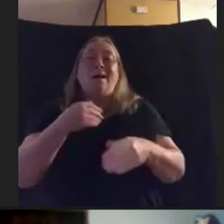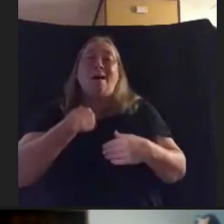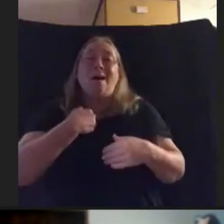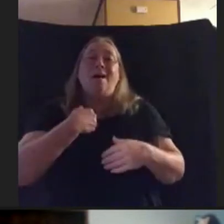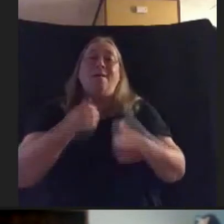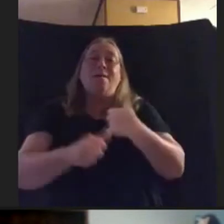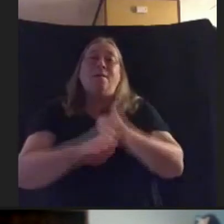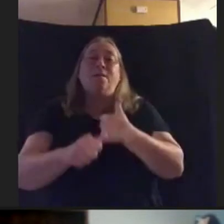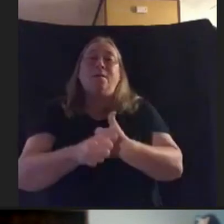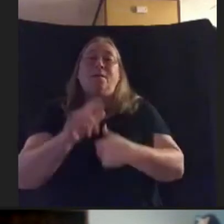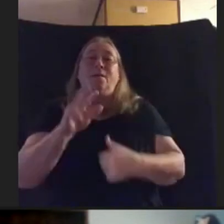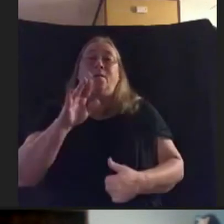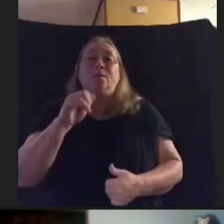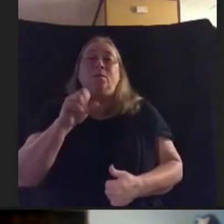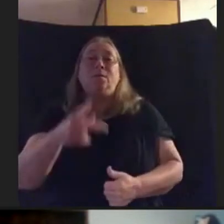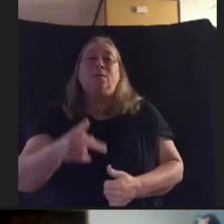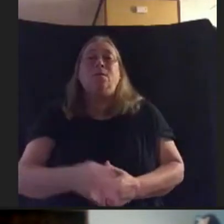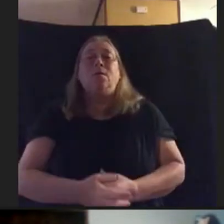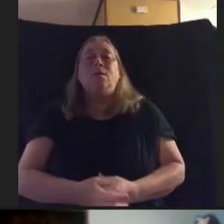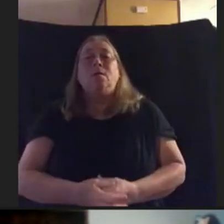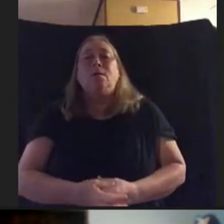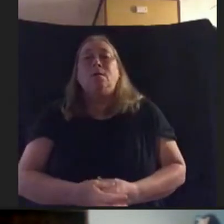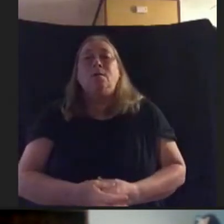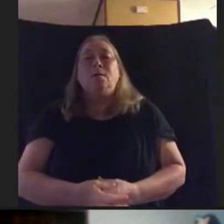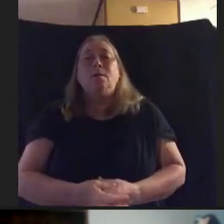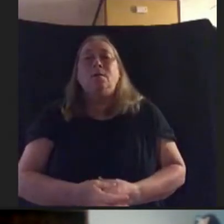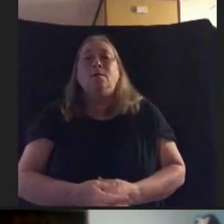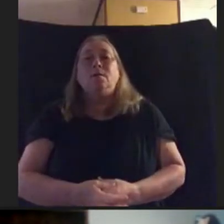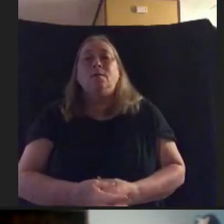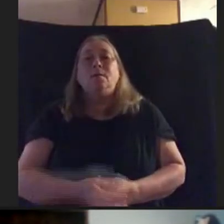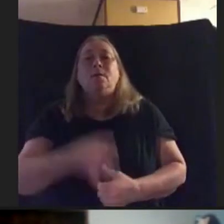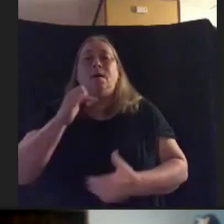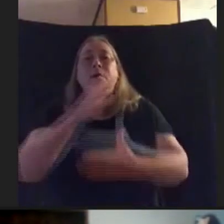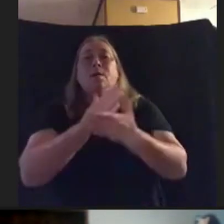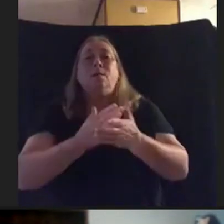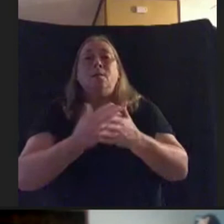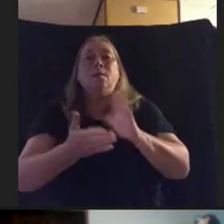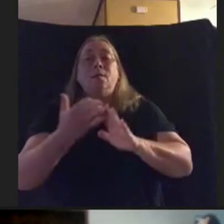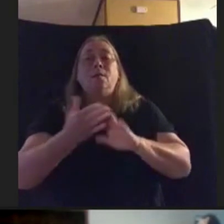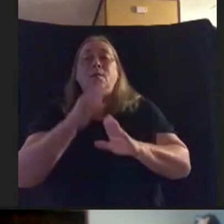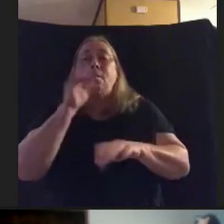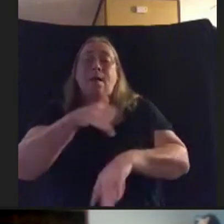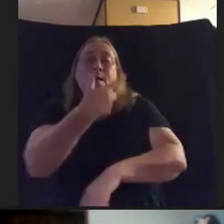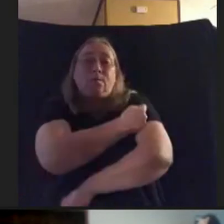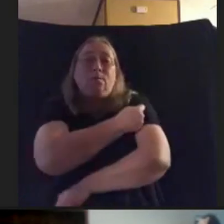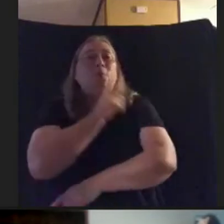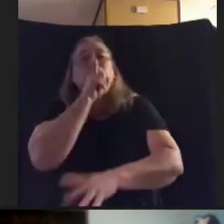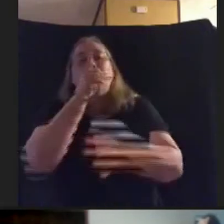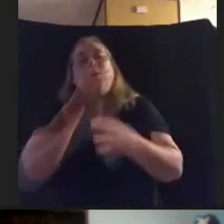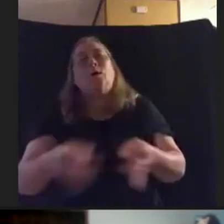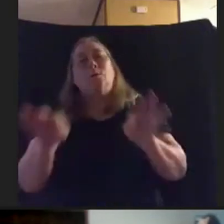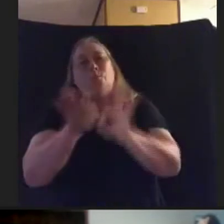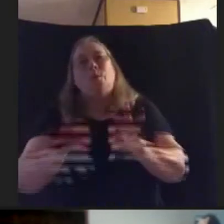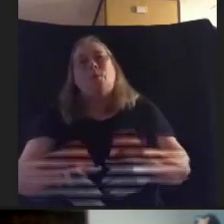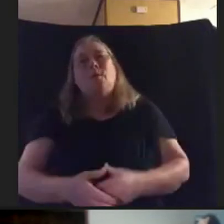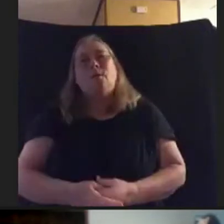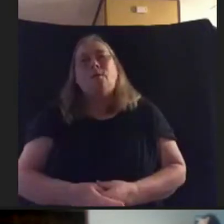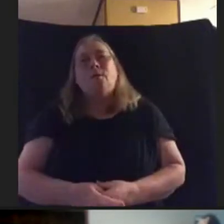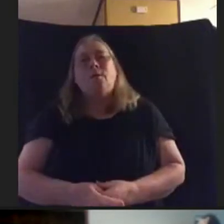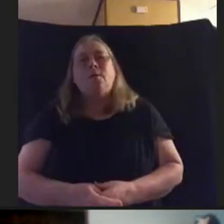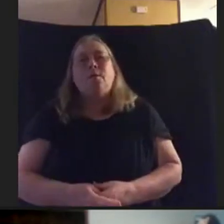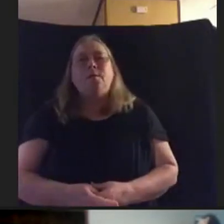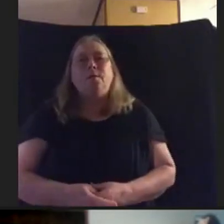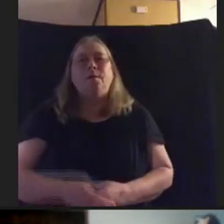work. And to keep them operation, vaccine is going to be very, very important. Okay, so